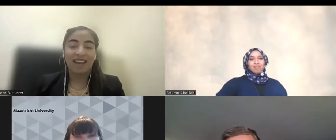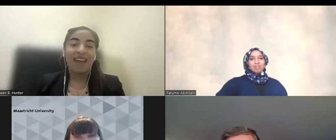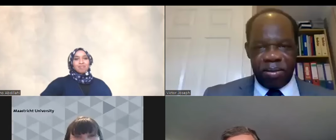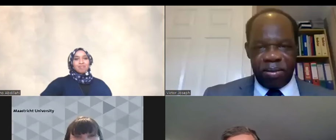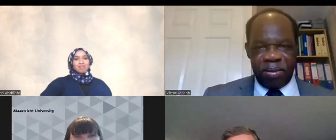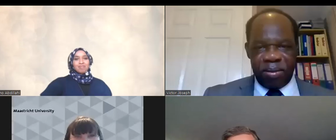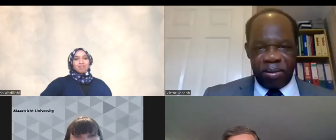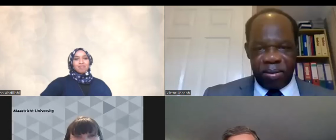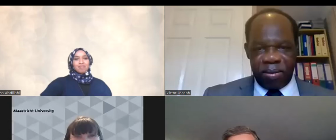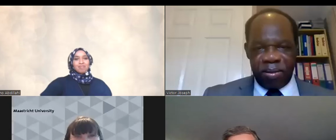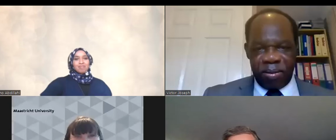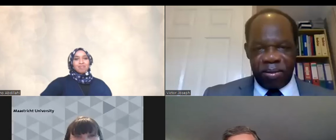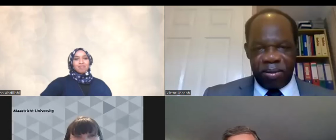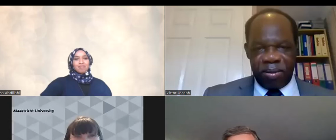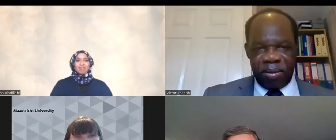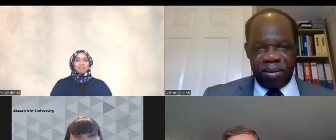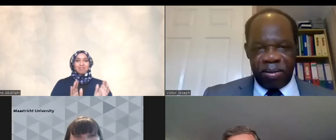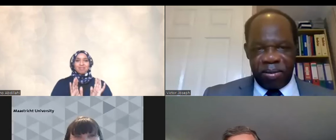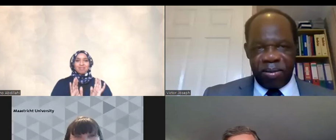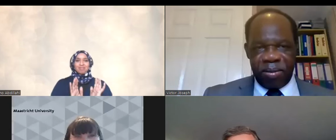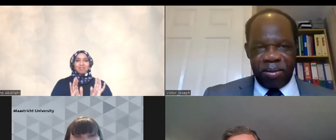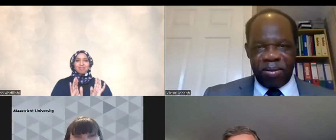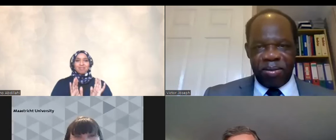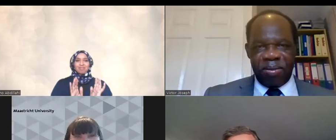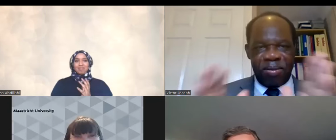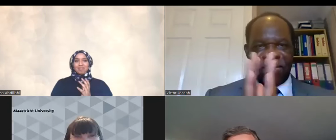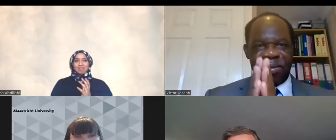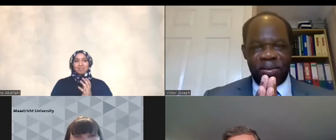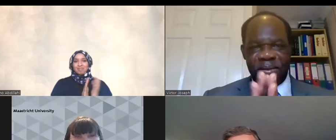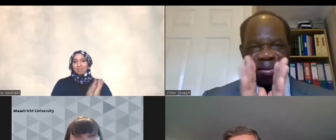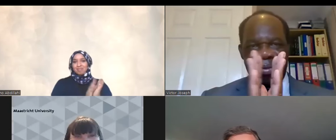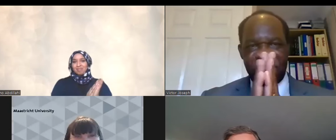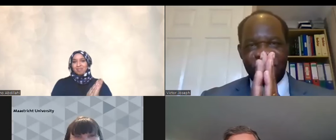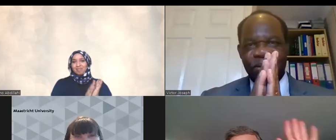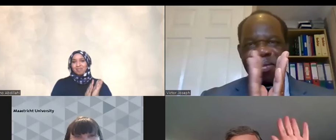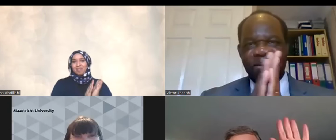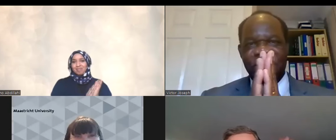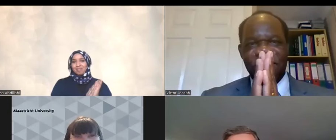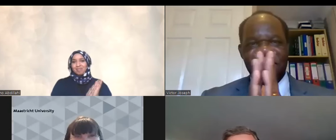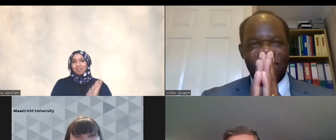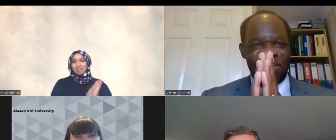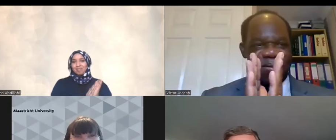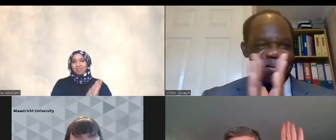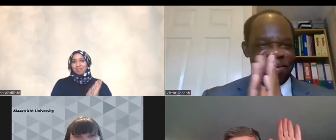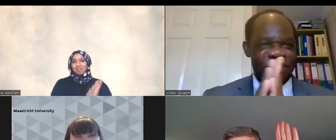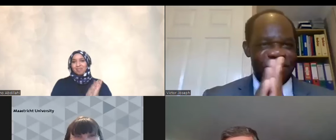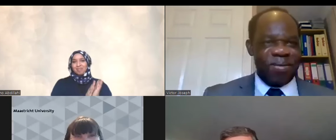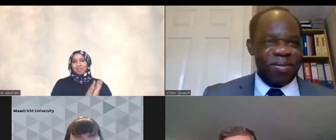today. And I hope to see you all in various spaces in the future. Thank you all.